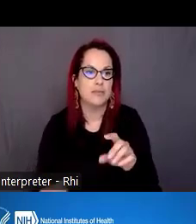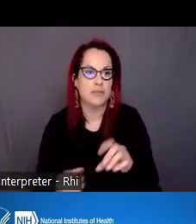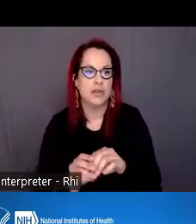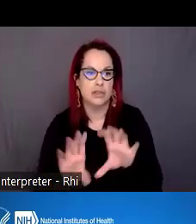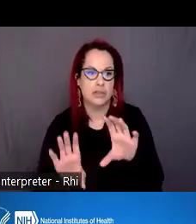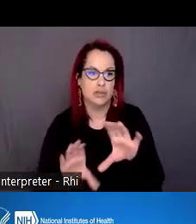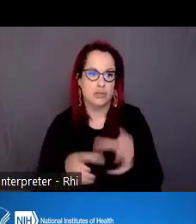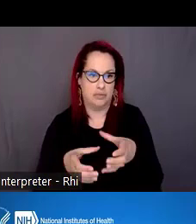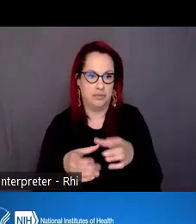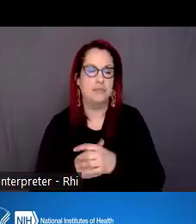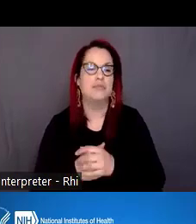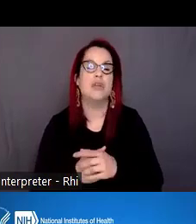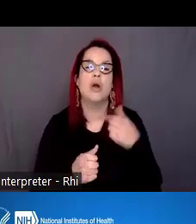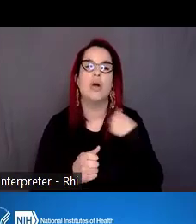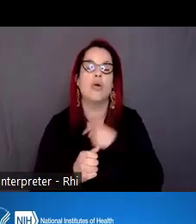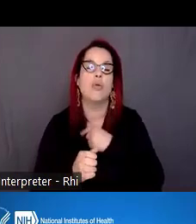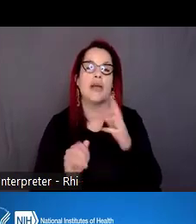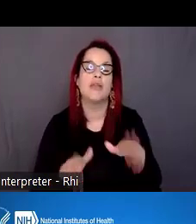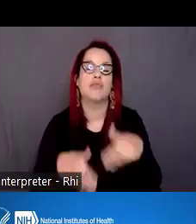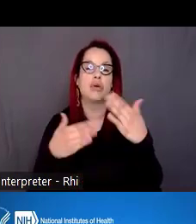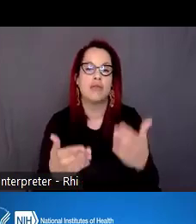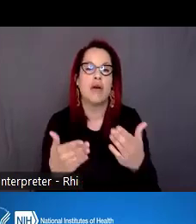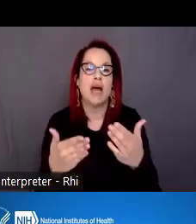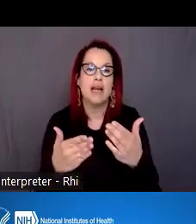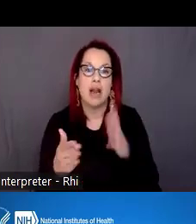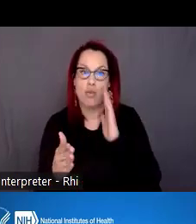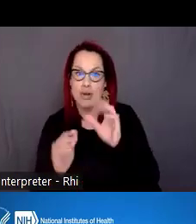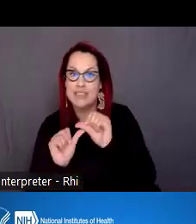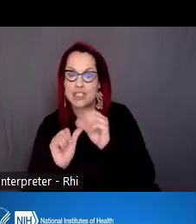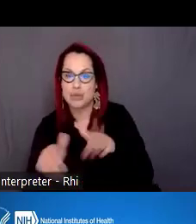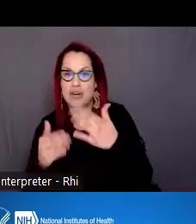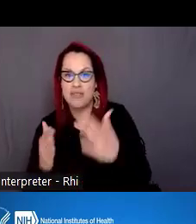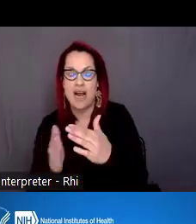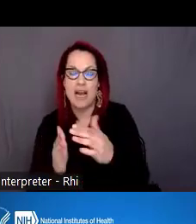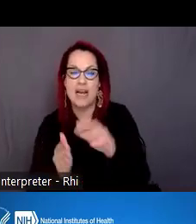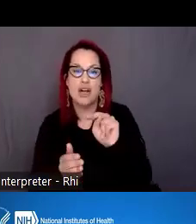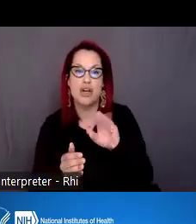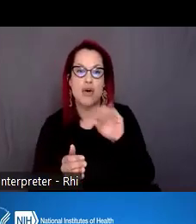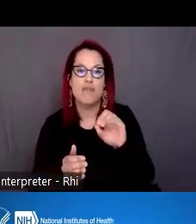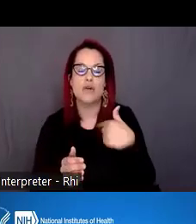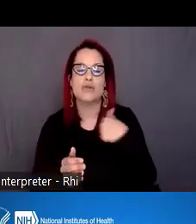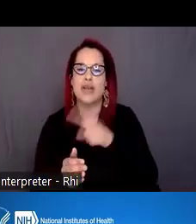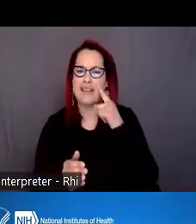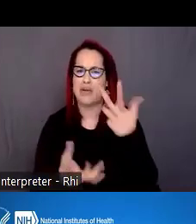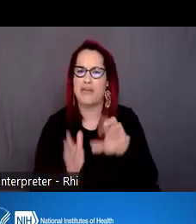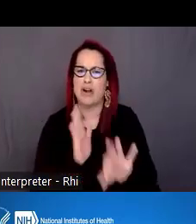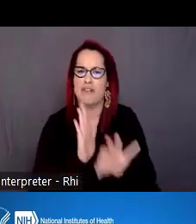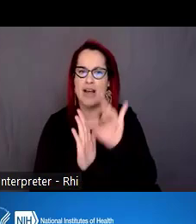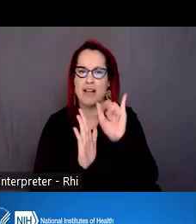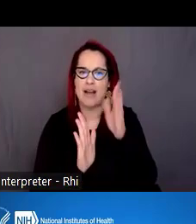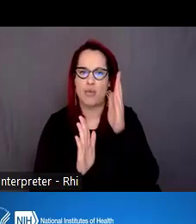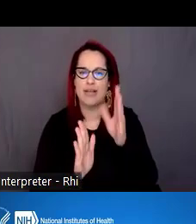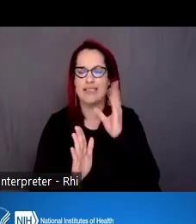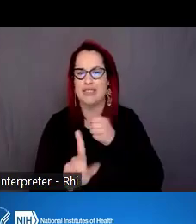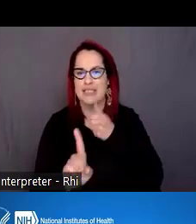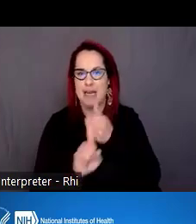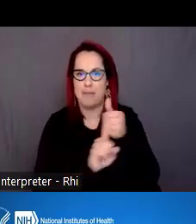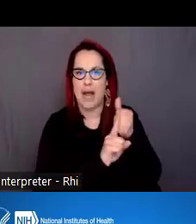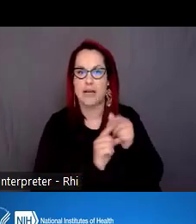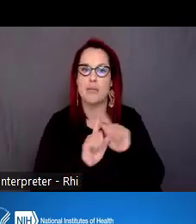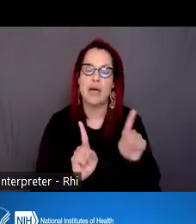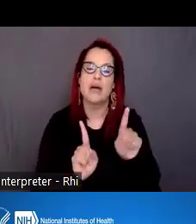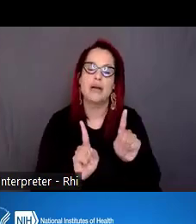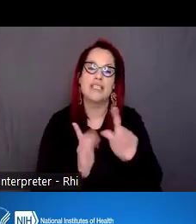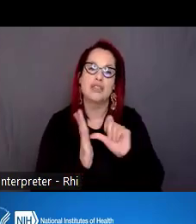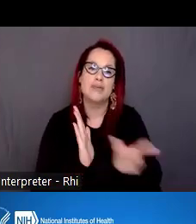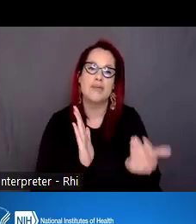list of the NOFOs that we have found that we think that are going to be impacted. But again, it is the IC's responsibility